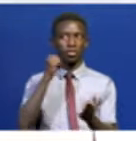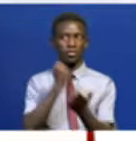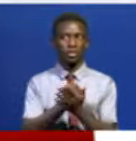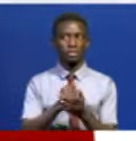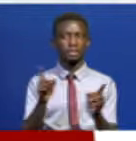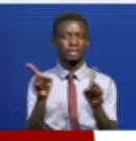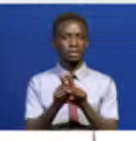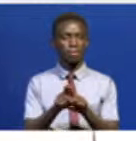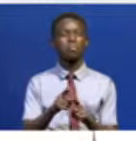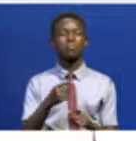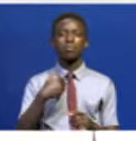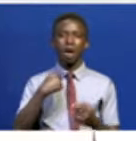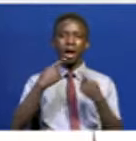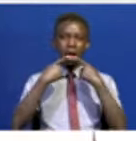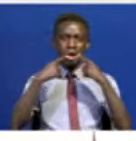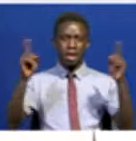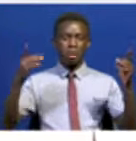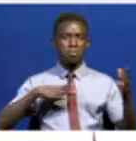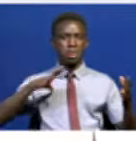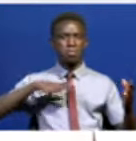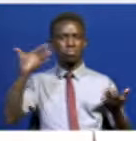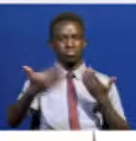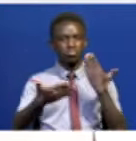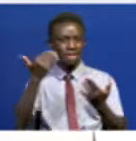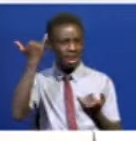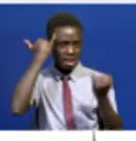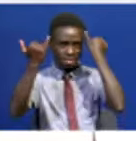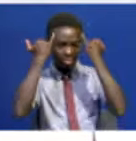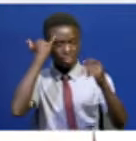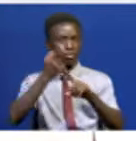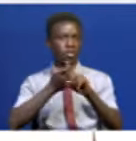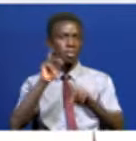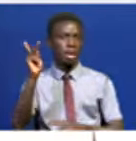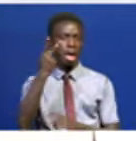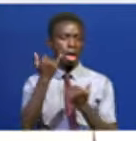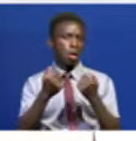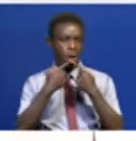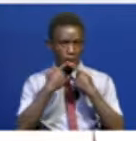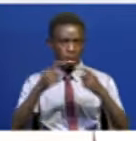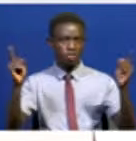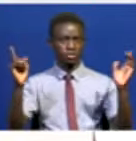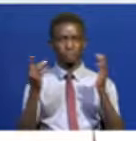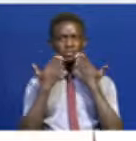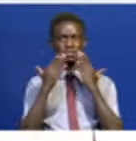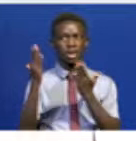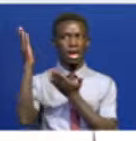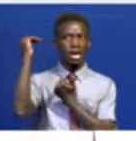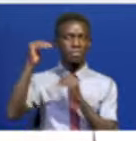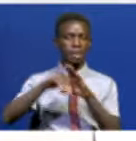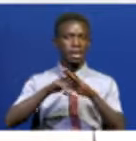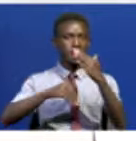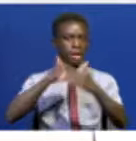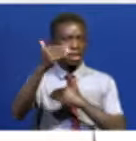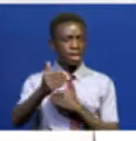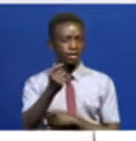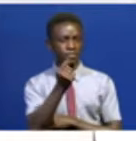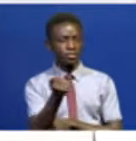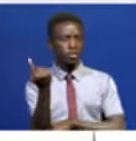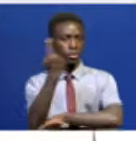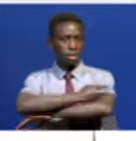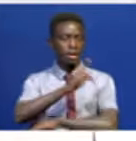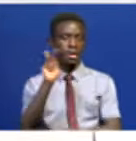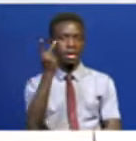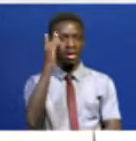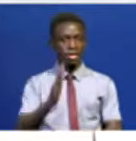of memoranda from stakeholders and from Kenyans is already out, and we do expect that in the next few days, Kenyans